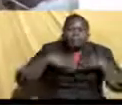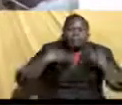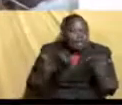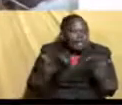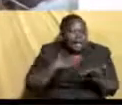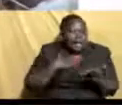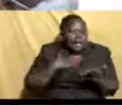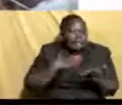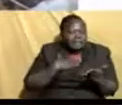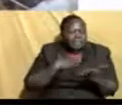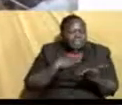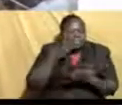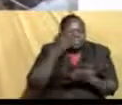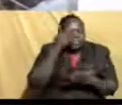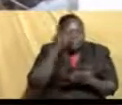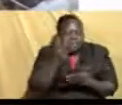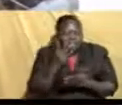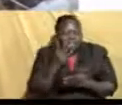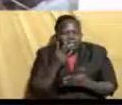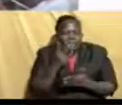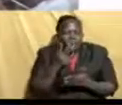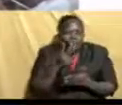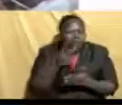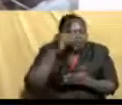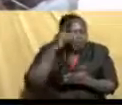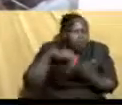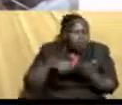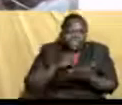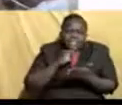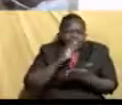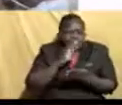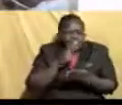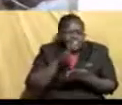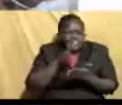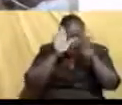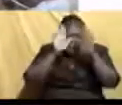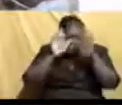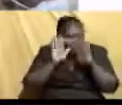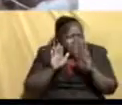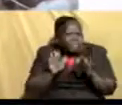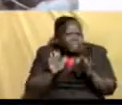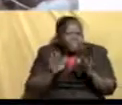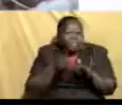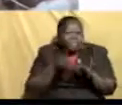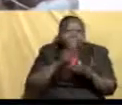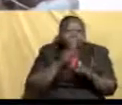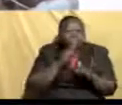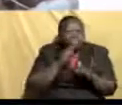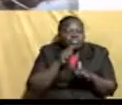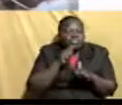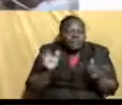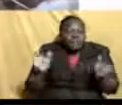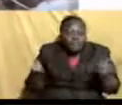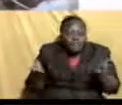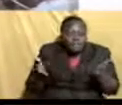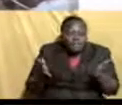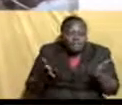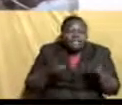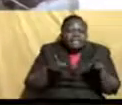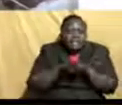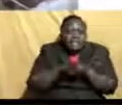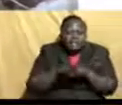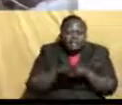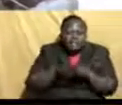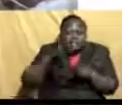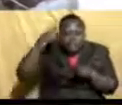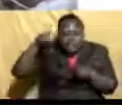where 254 Hope had a problem with this process. That what was deemed a popular initiative was not really a popular initiative. It was